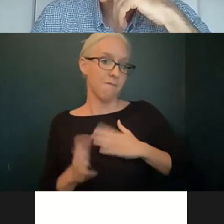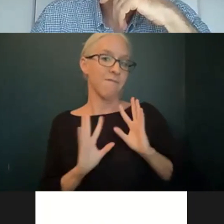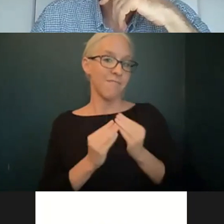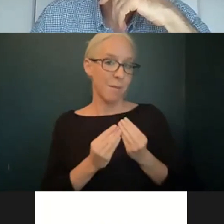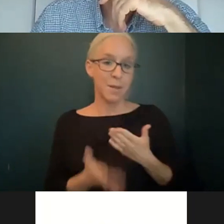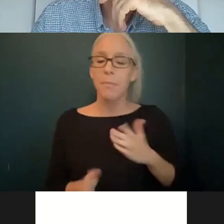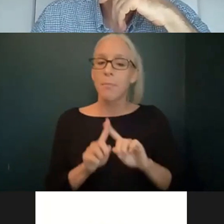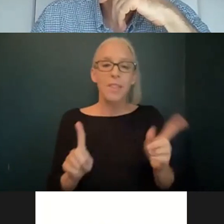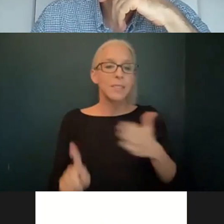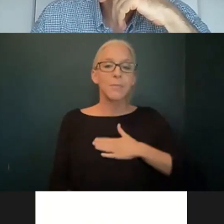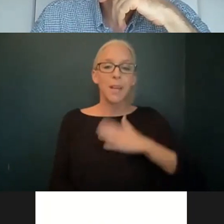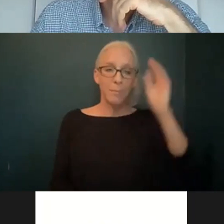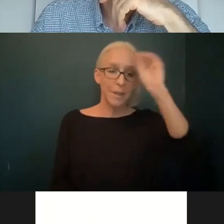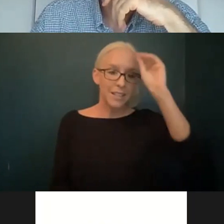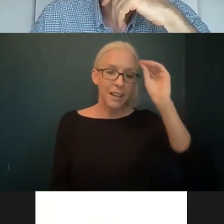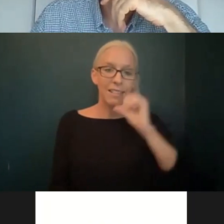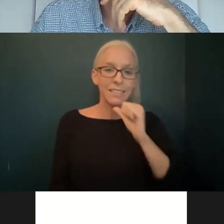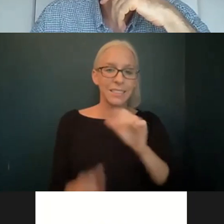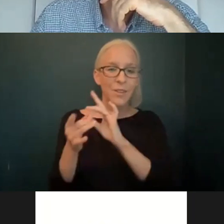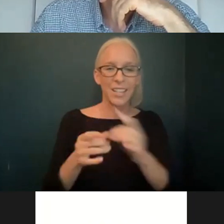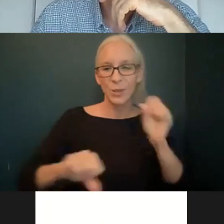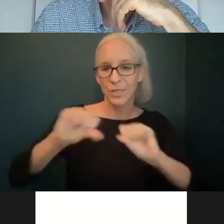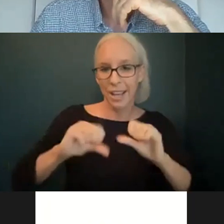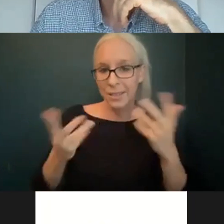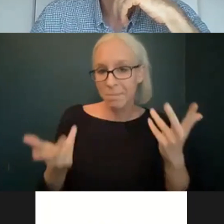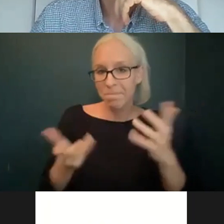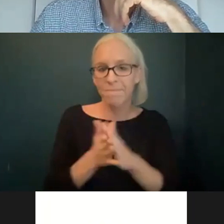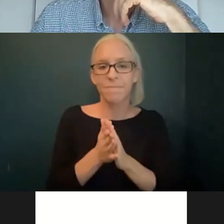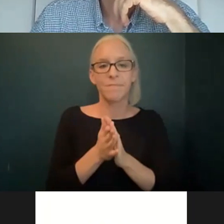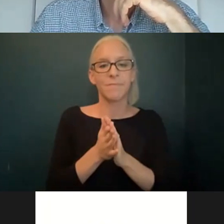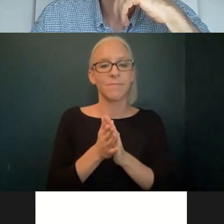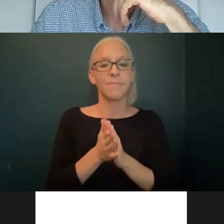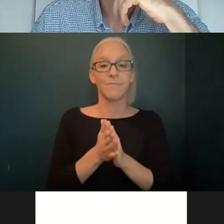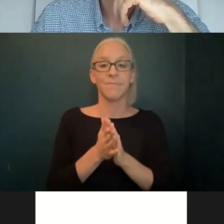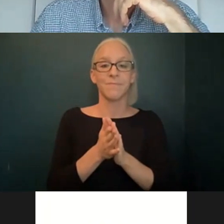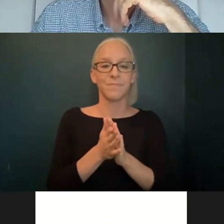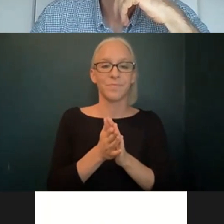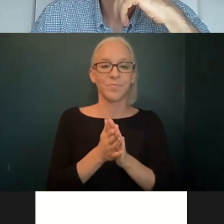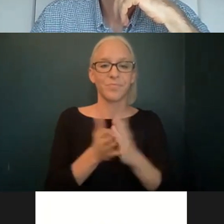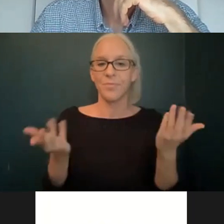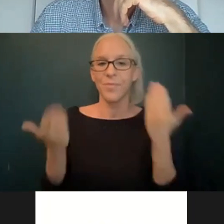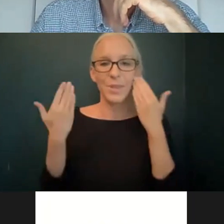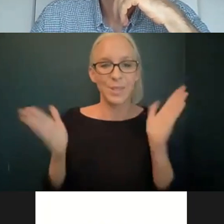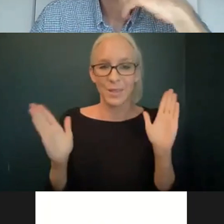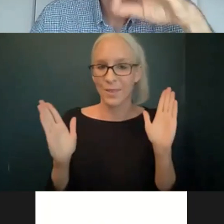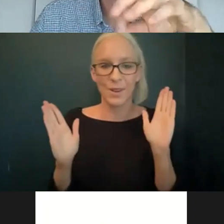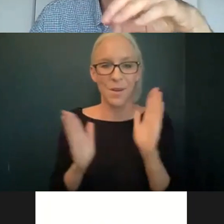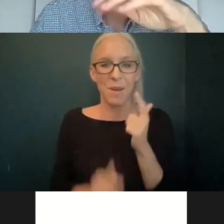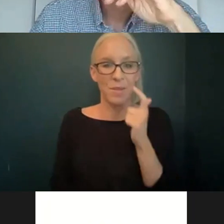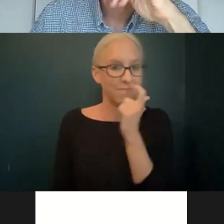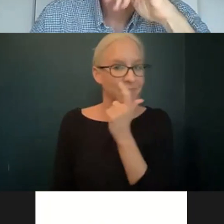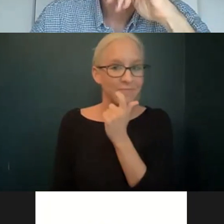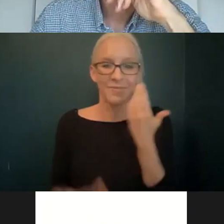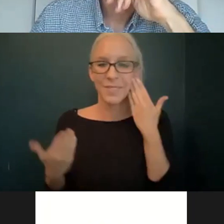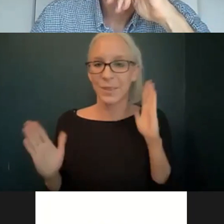my opinion. That is definitely not based on science. And sometimes people slip the two, so we don't know about these inhaled nasal steroids. We do